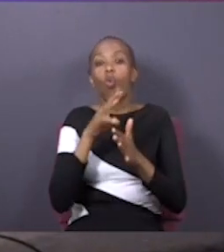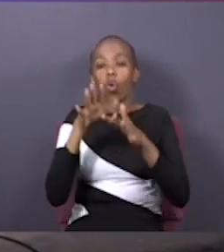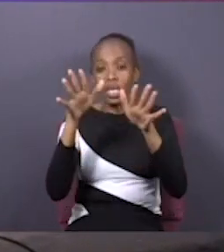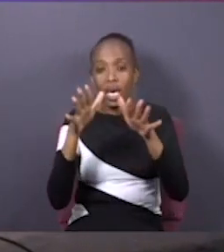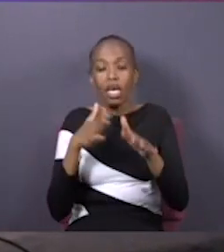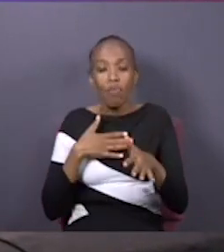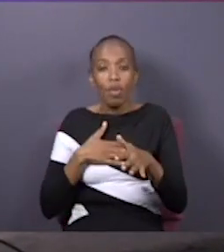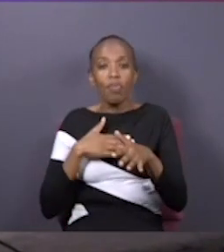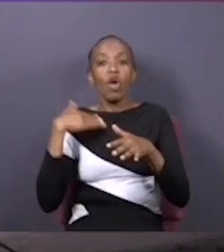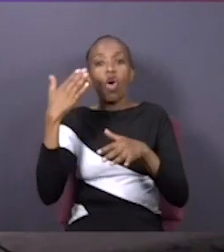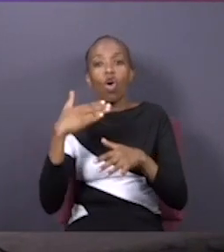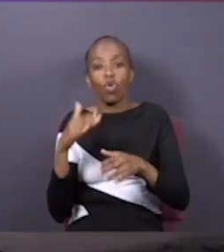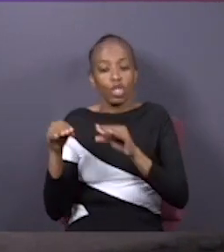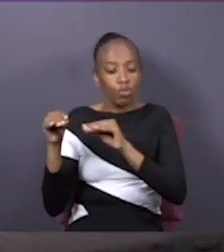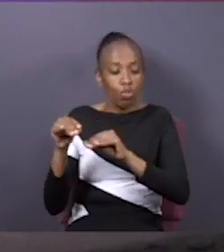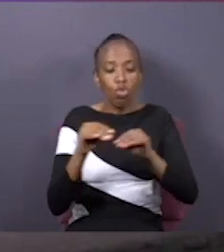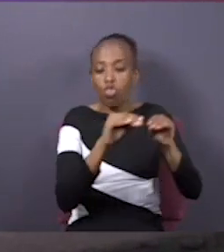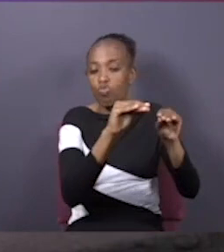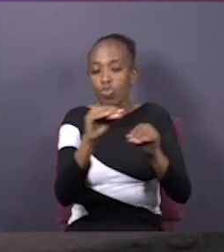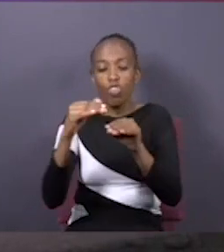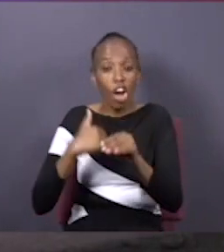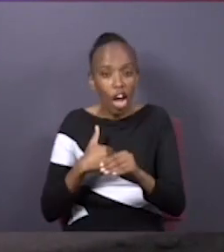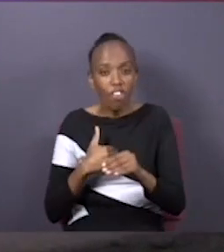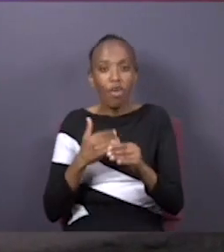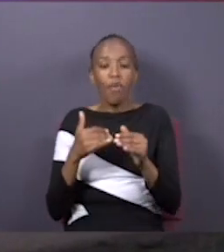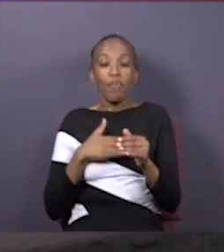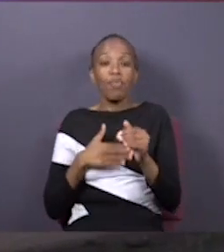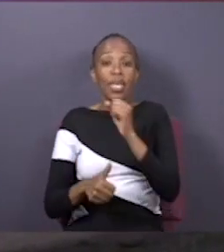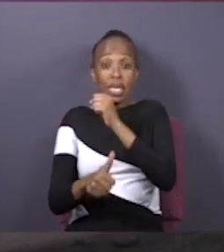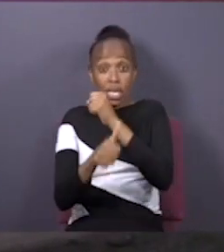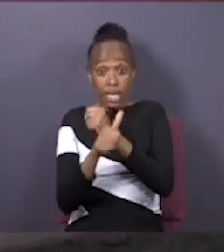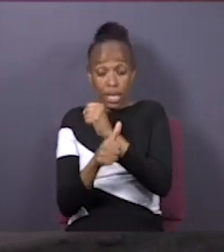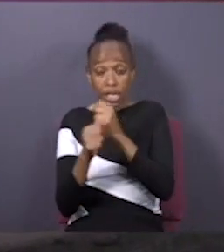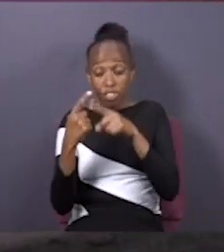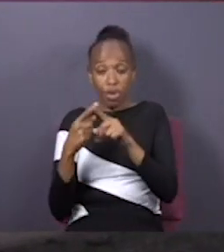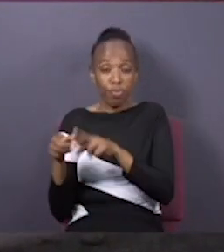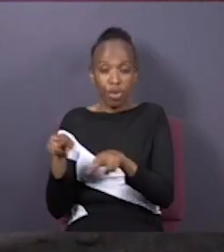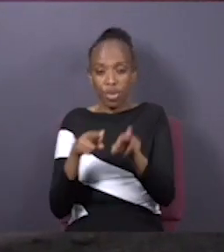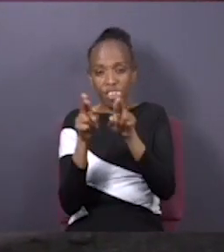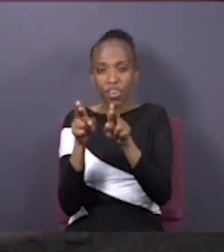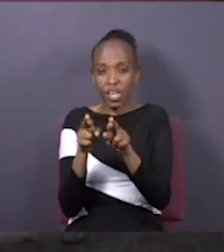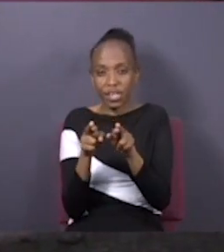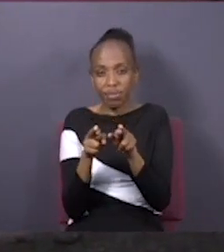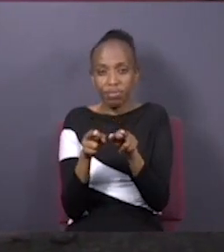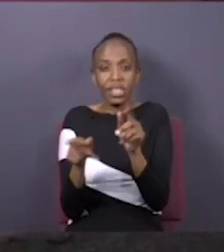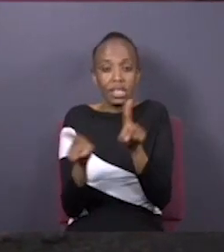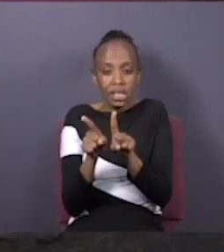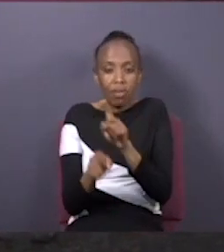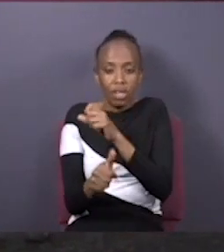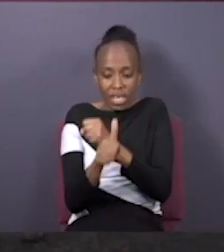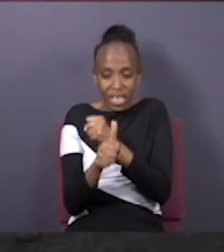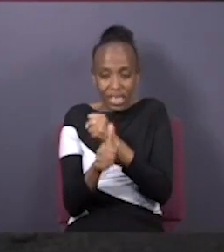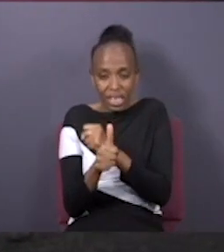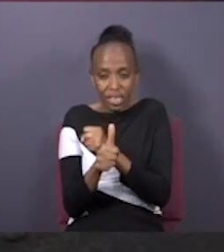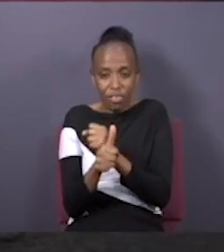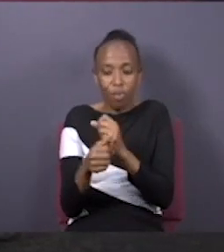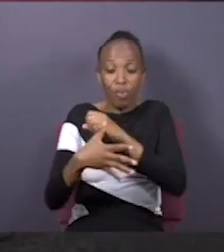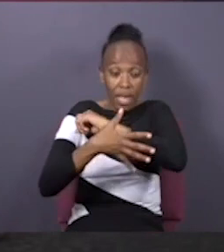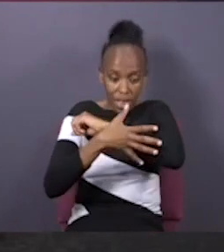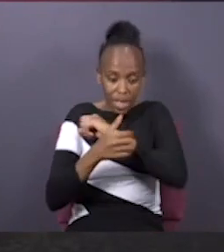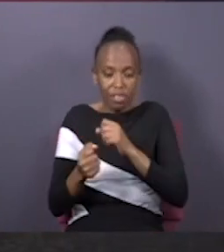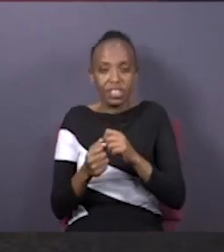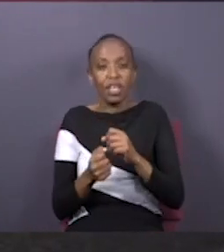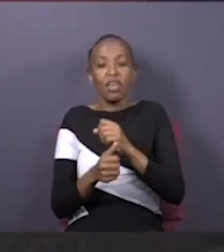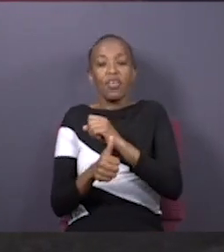have been constantly on the move. I have been in danger from rivers and in danger from bandits,